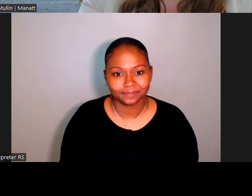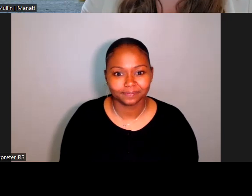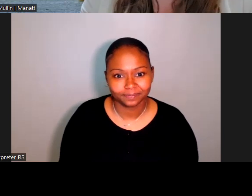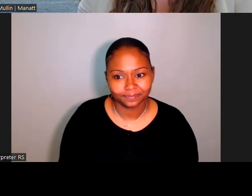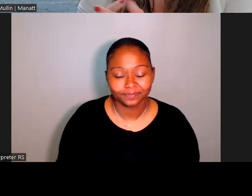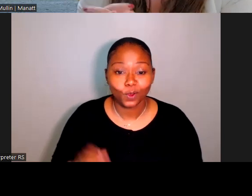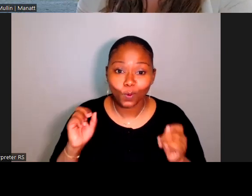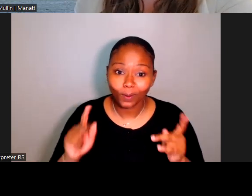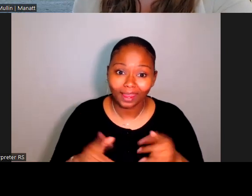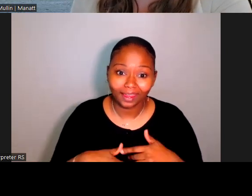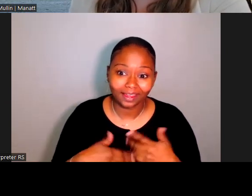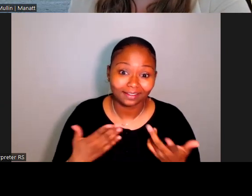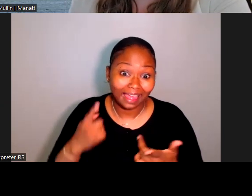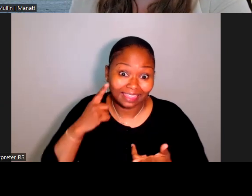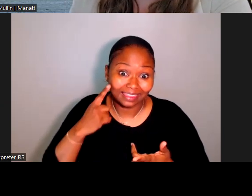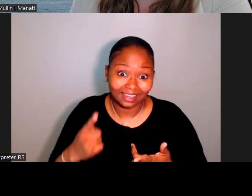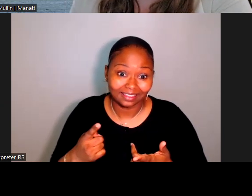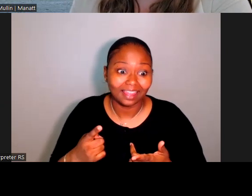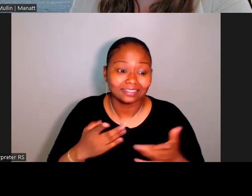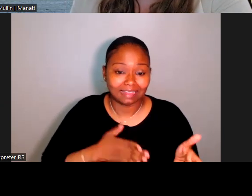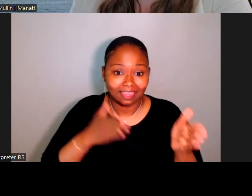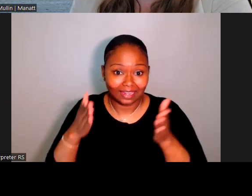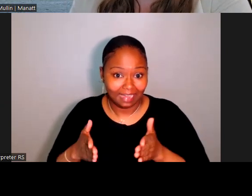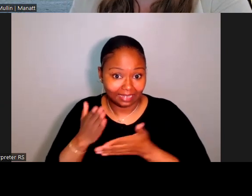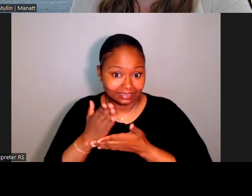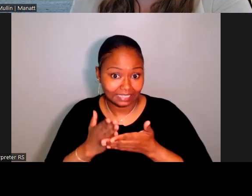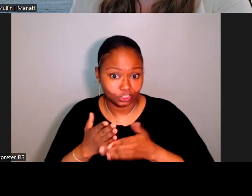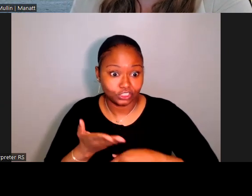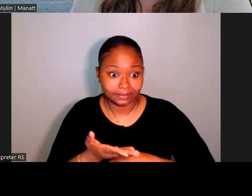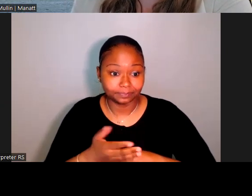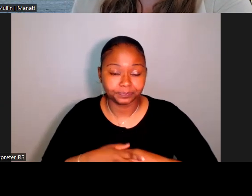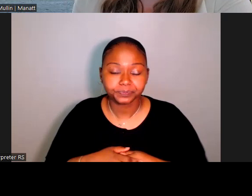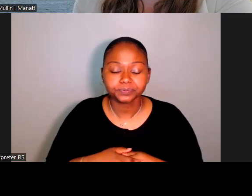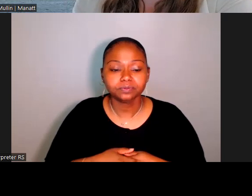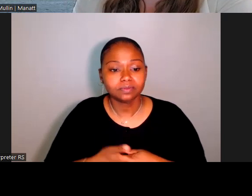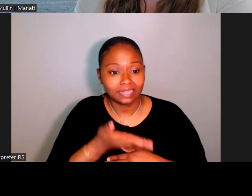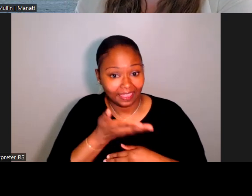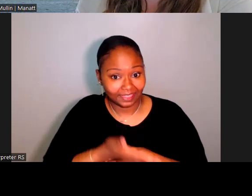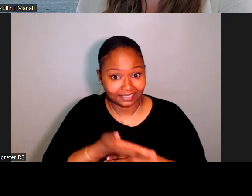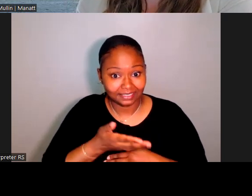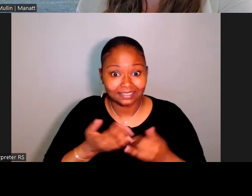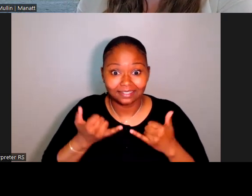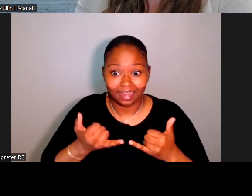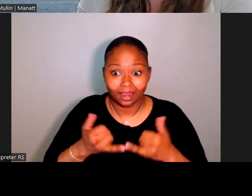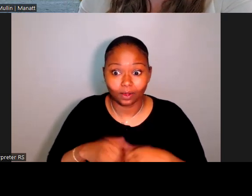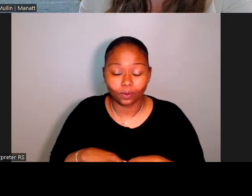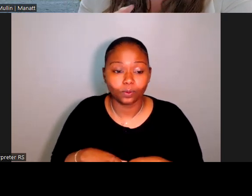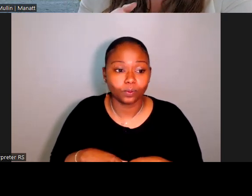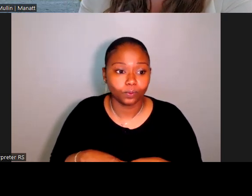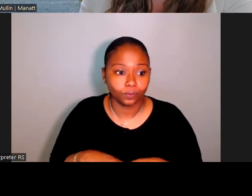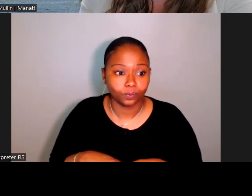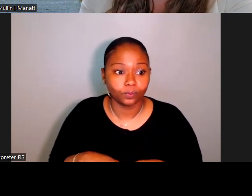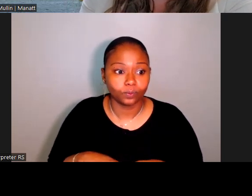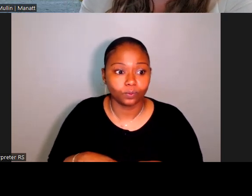All right, I think that leads us into our next section. So this is now workshop, and as you can see, this